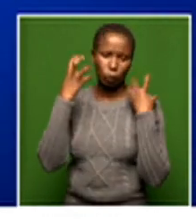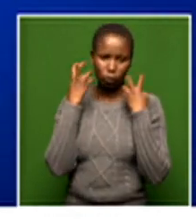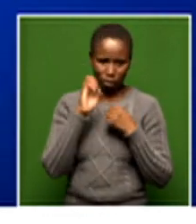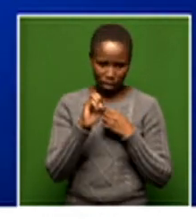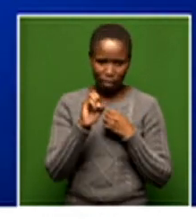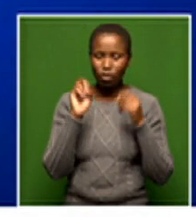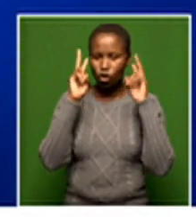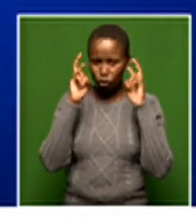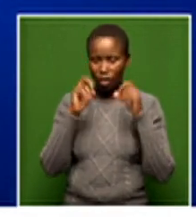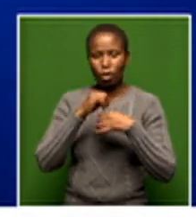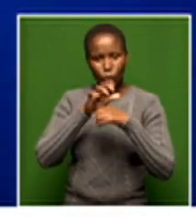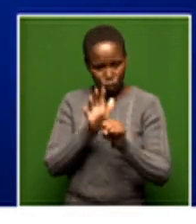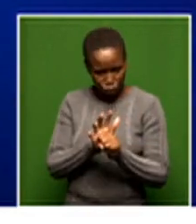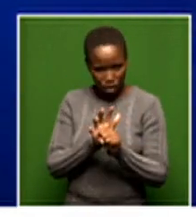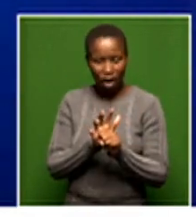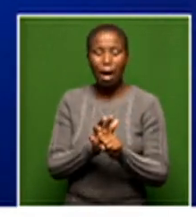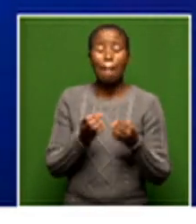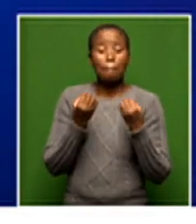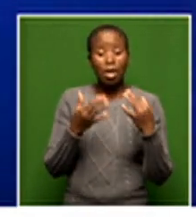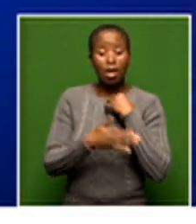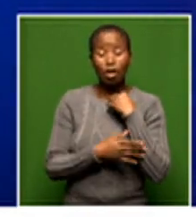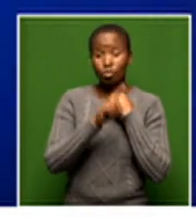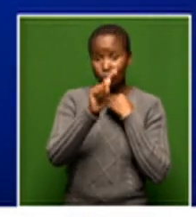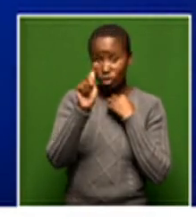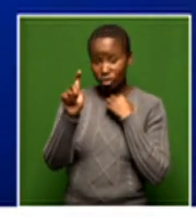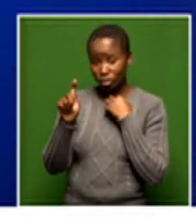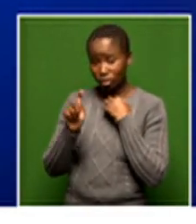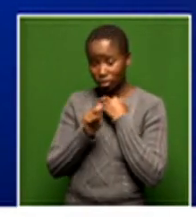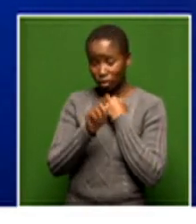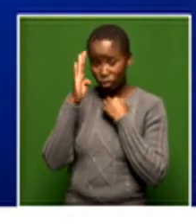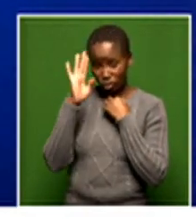regards to COVID-19. Many countries, as you know, have